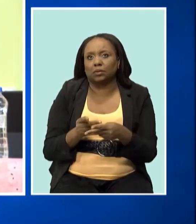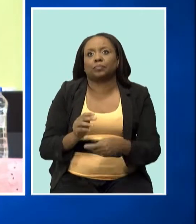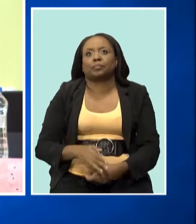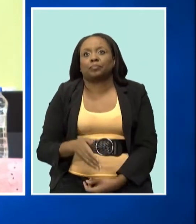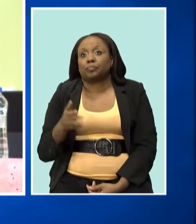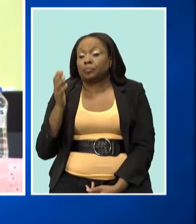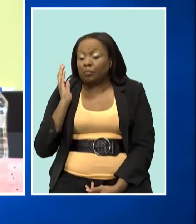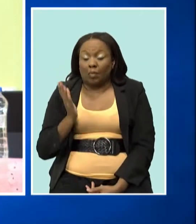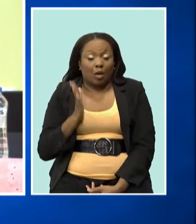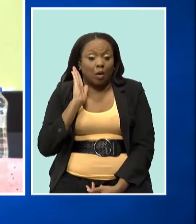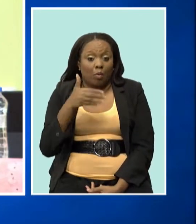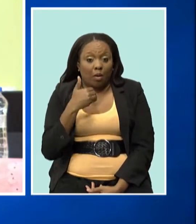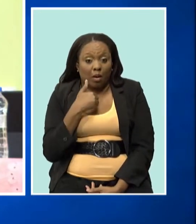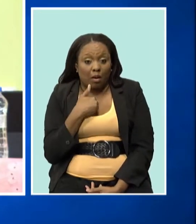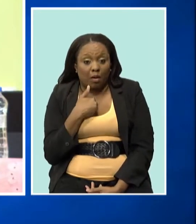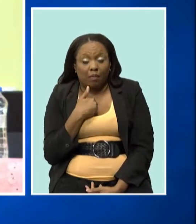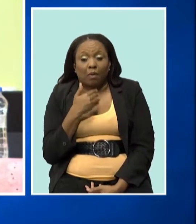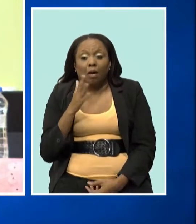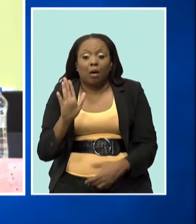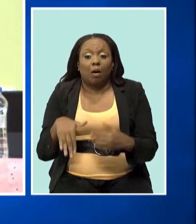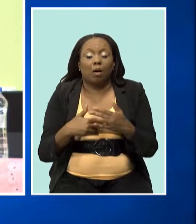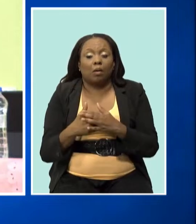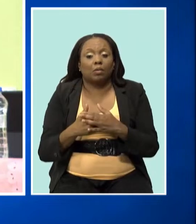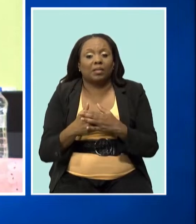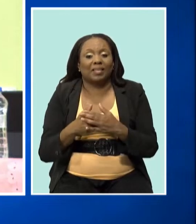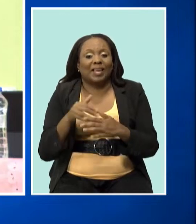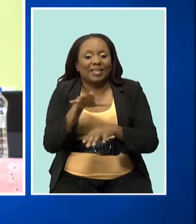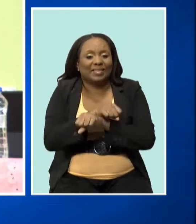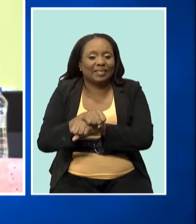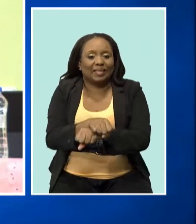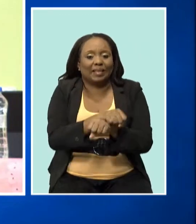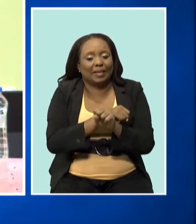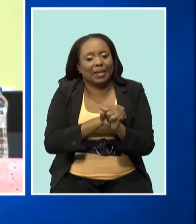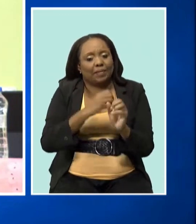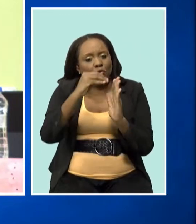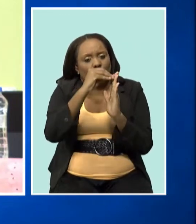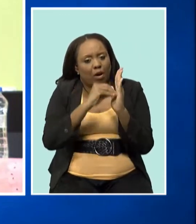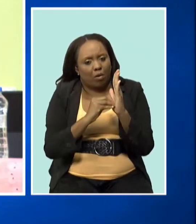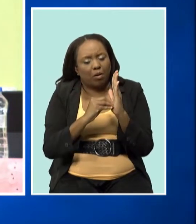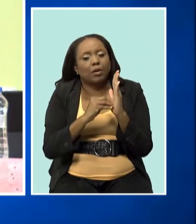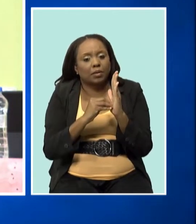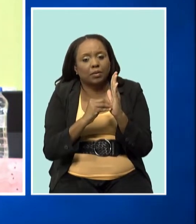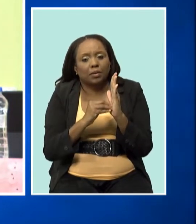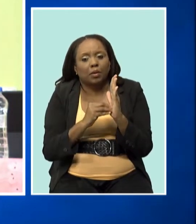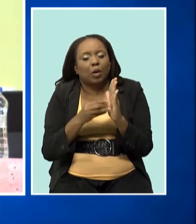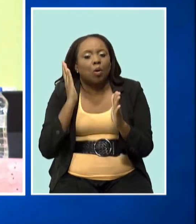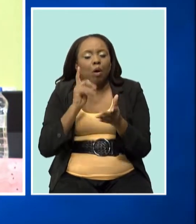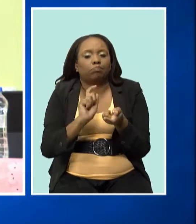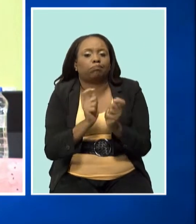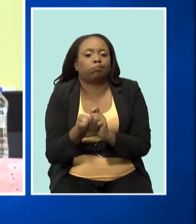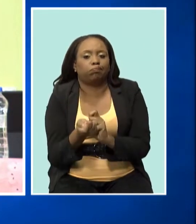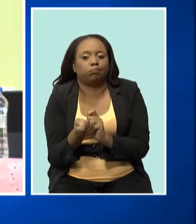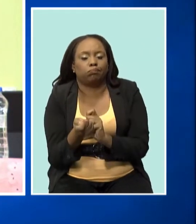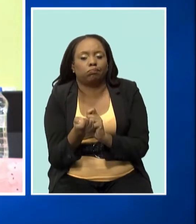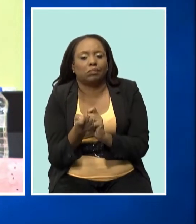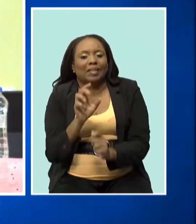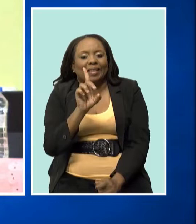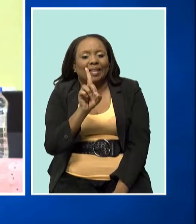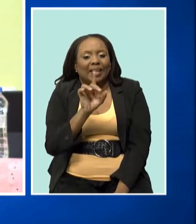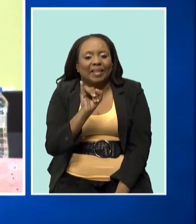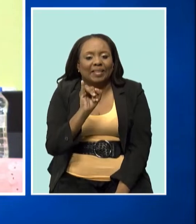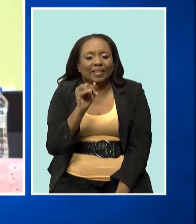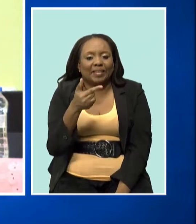Ishmael, has confirmed a large plot of land in Newton Christchurch will be the home to the first such facility. Already the land has been